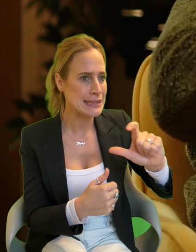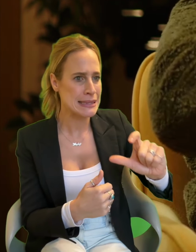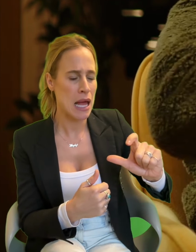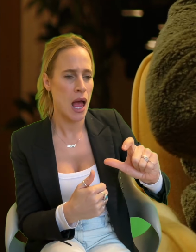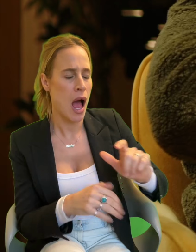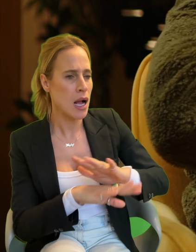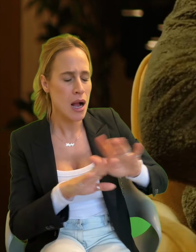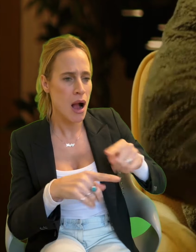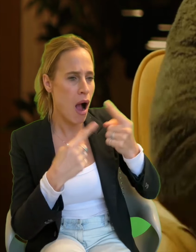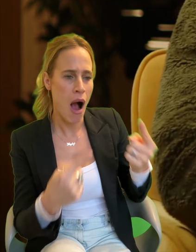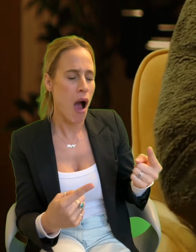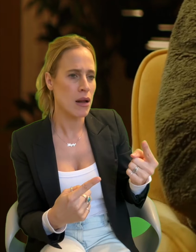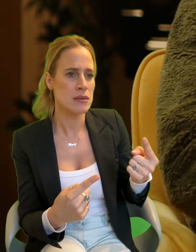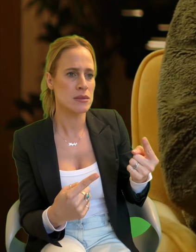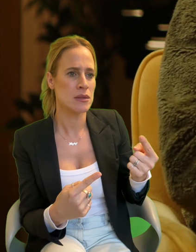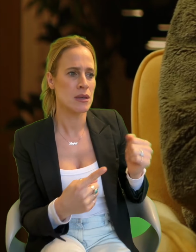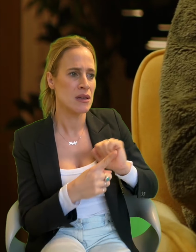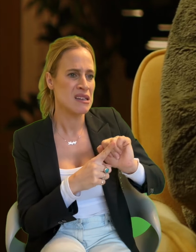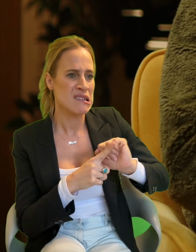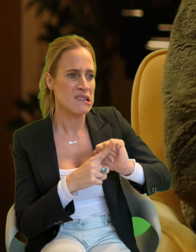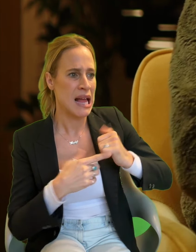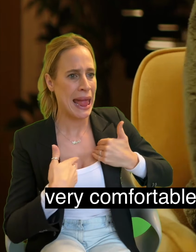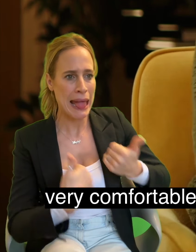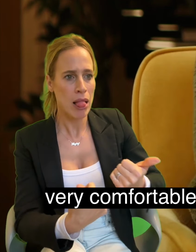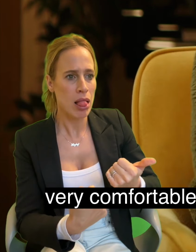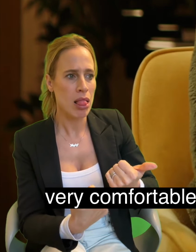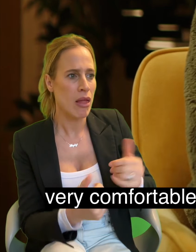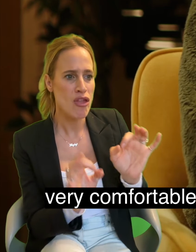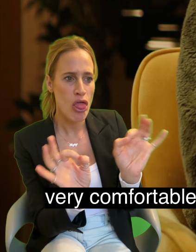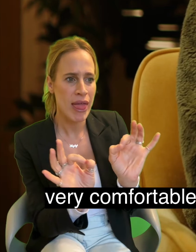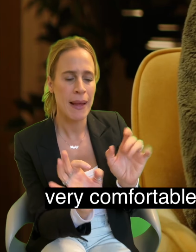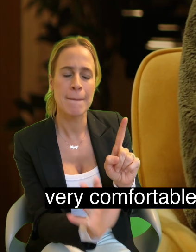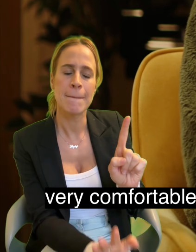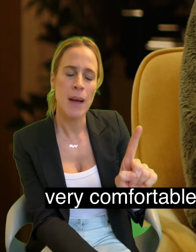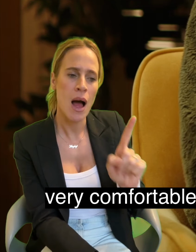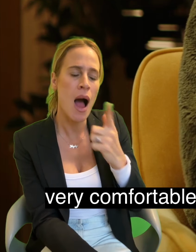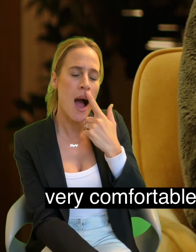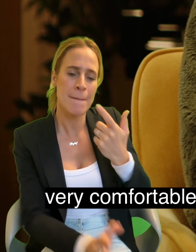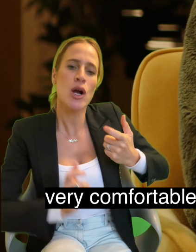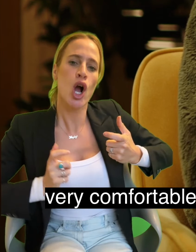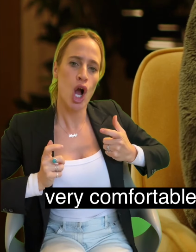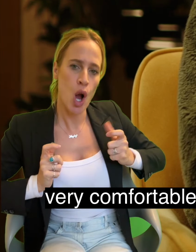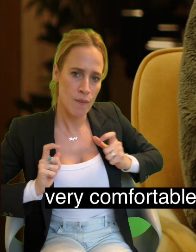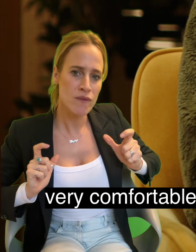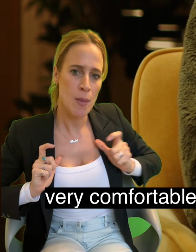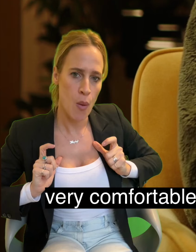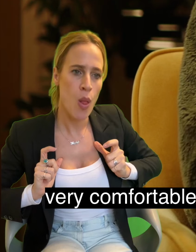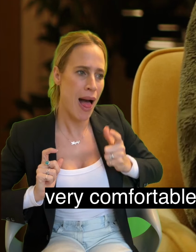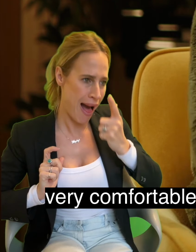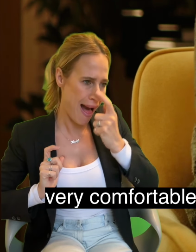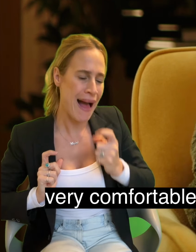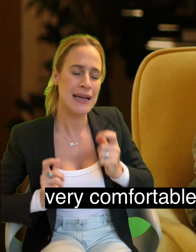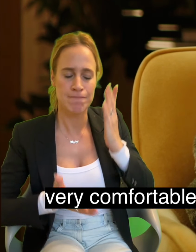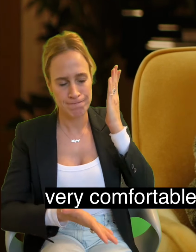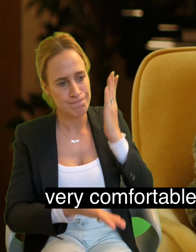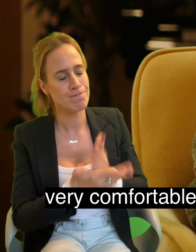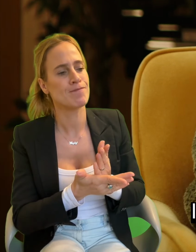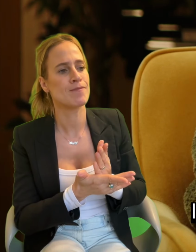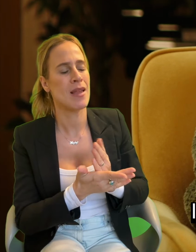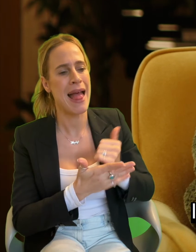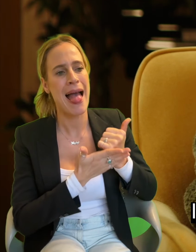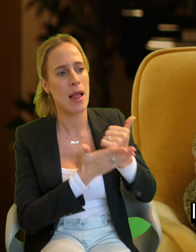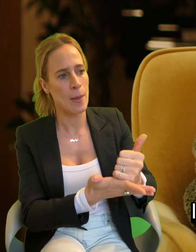Parkinson's. I can't say I can't fix nothing. But what I am very comfortable is that with every molecule in my body, I guarantee I can make it a little bit